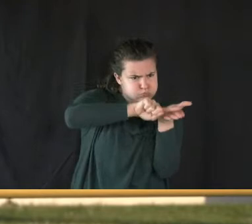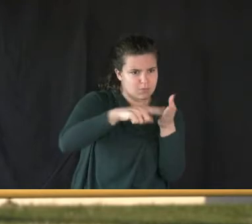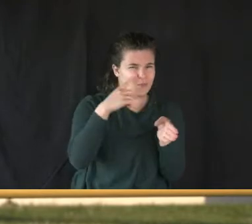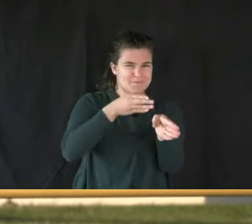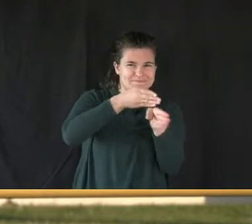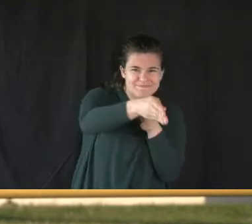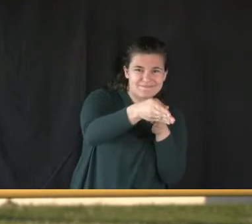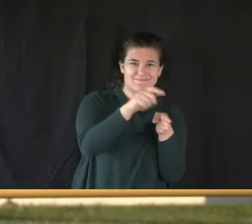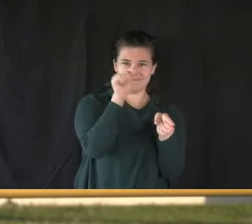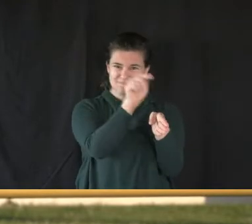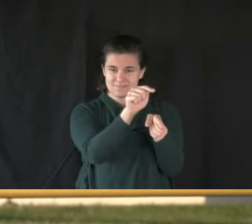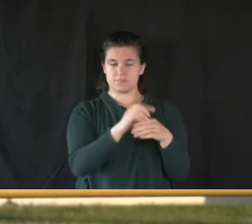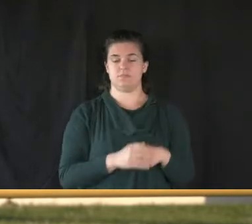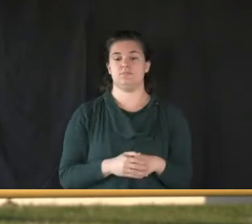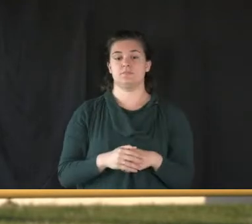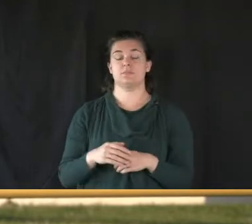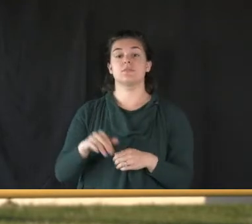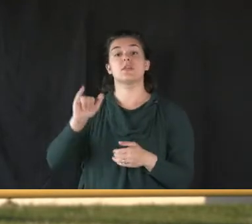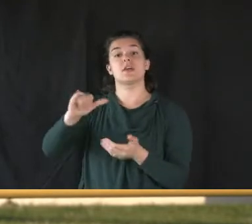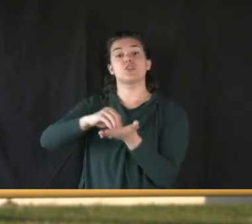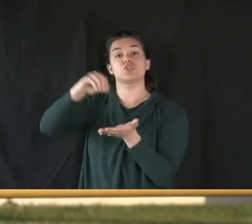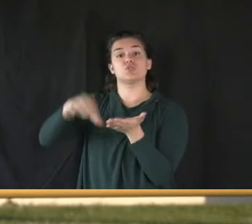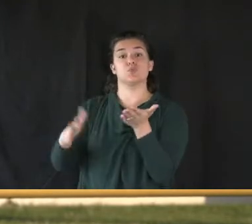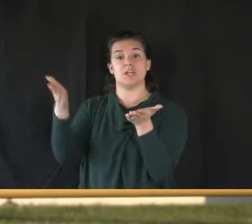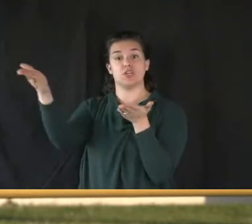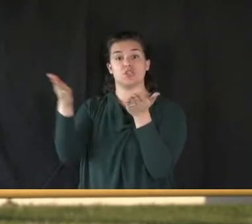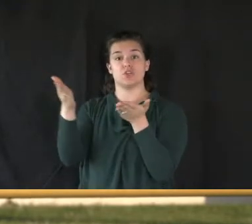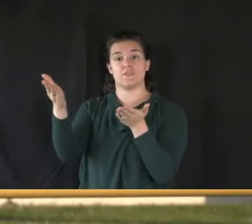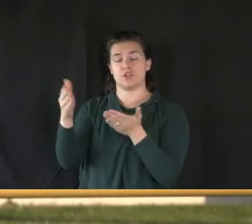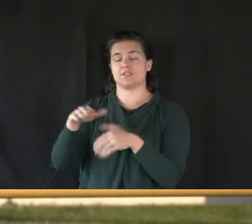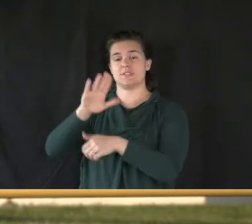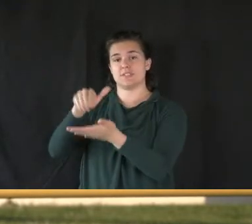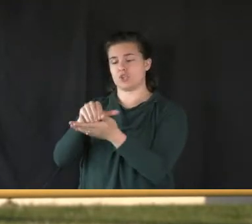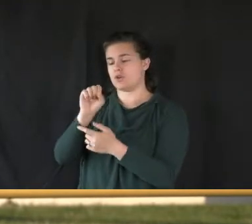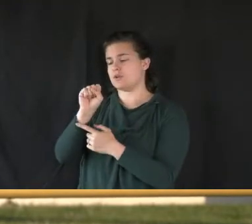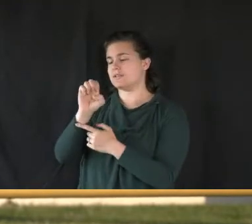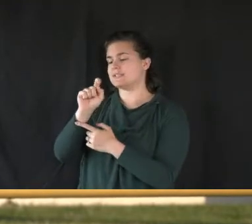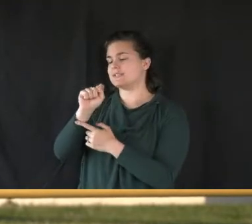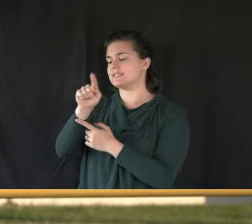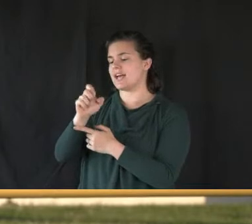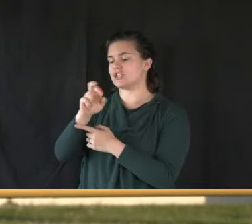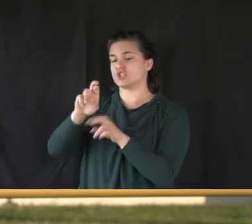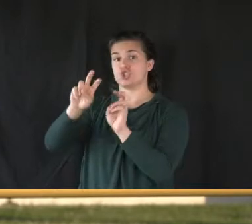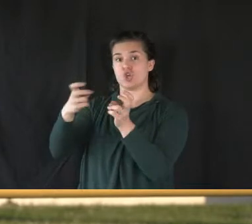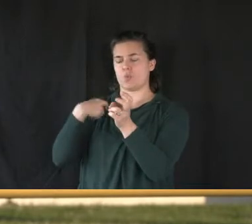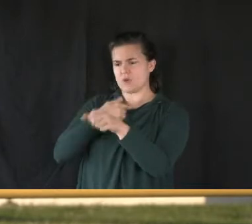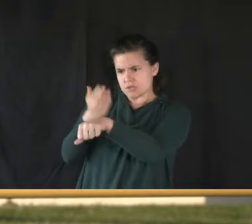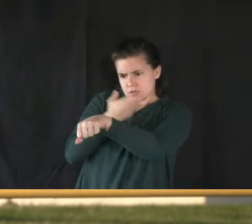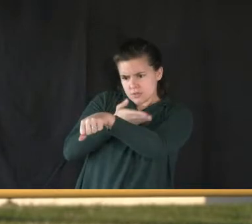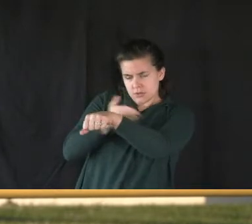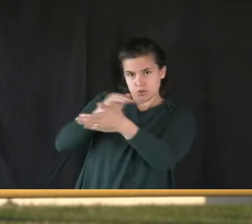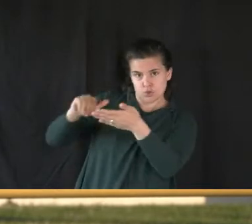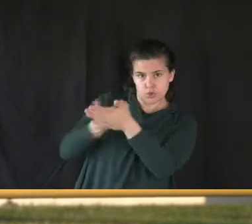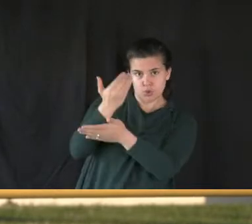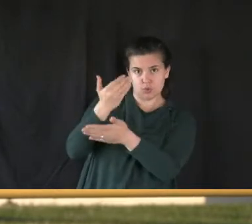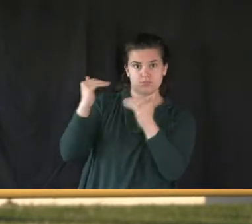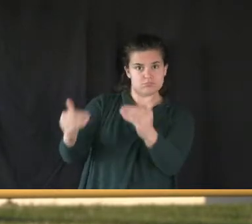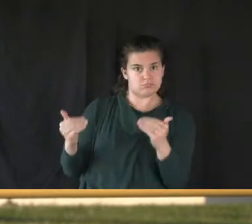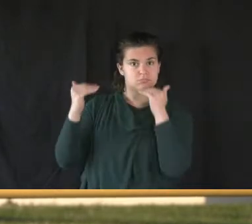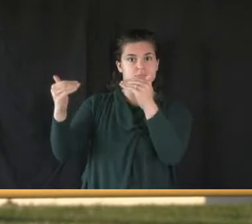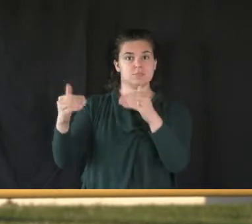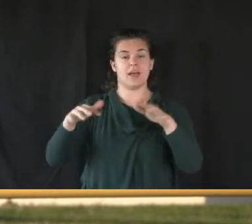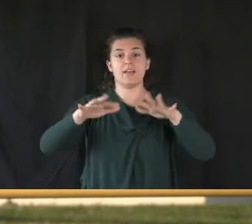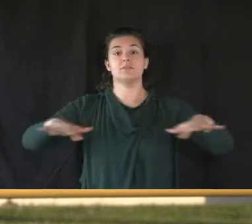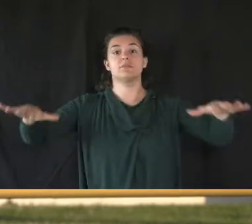the renovation of the Student Service Center, the Setzer Center, and the Quad, and most recently,